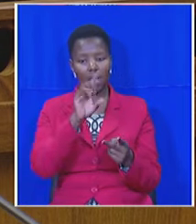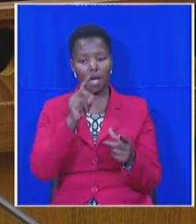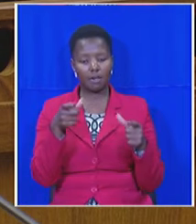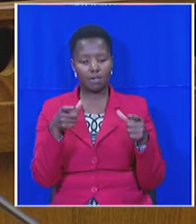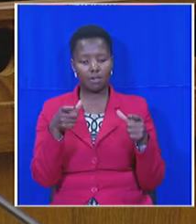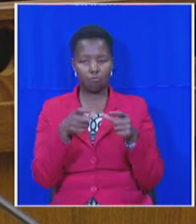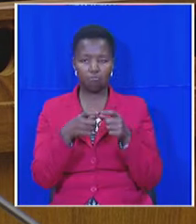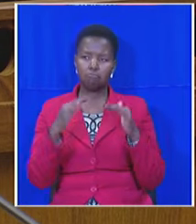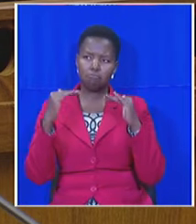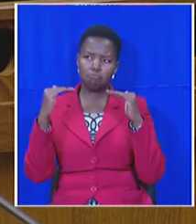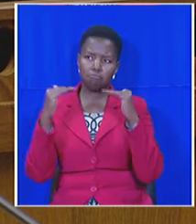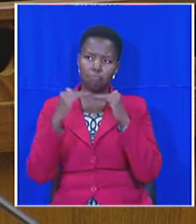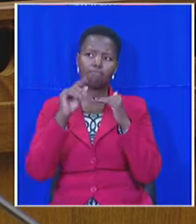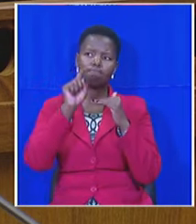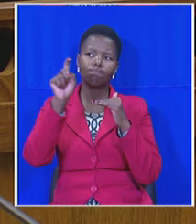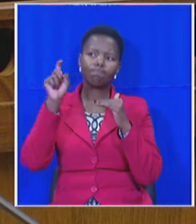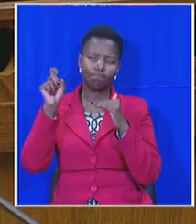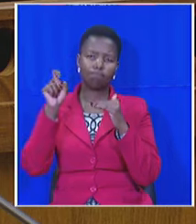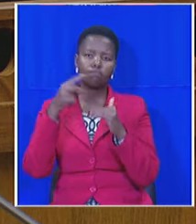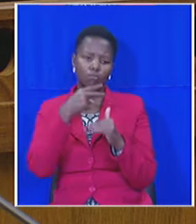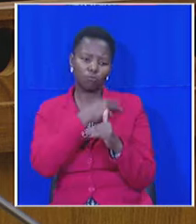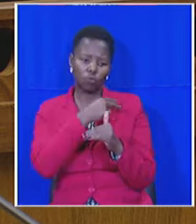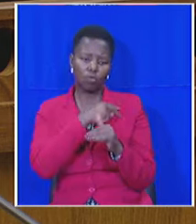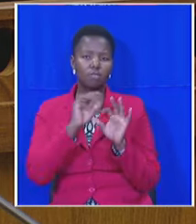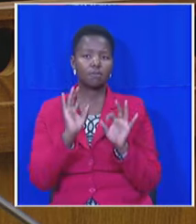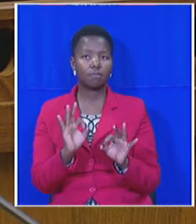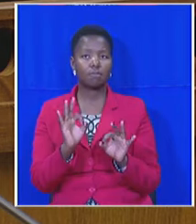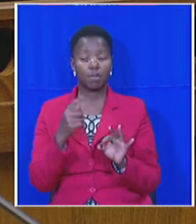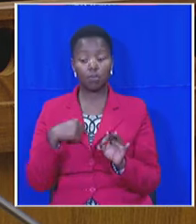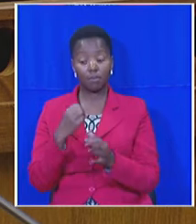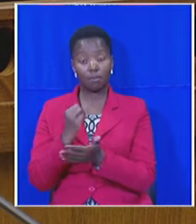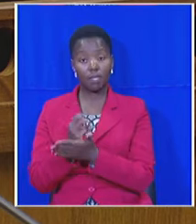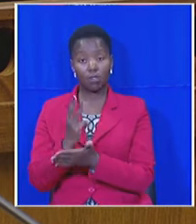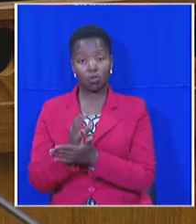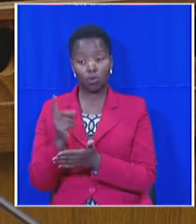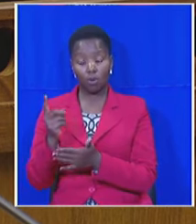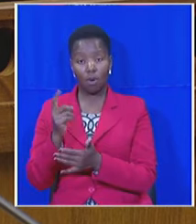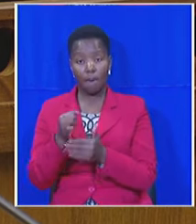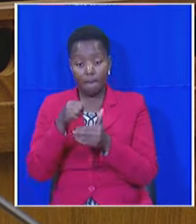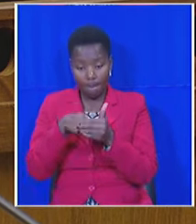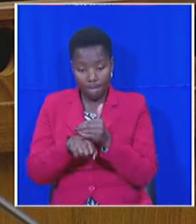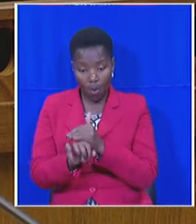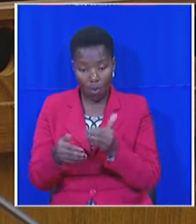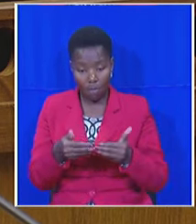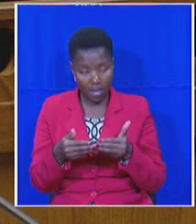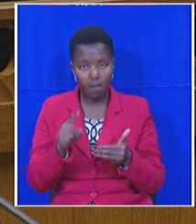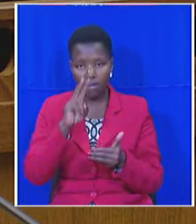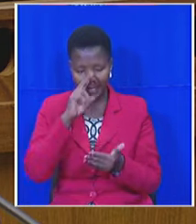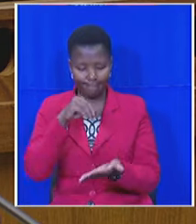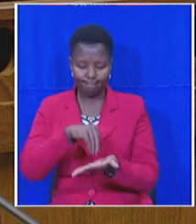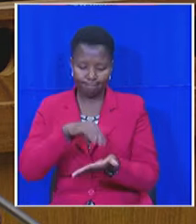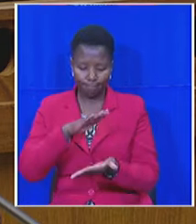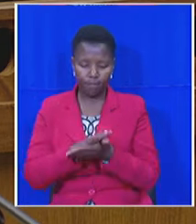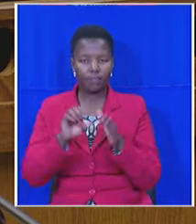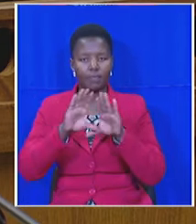across the world. We need to make the call that parents register their children within 30 days to assist in securing the